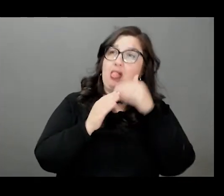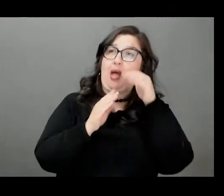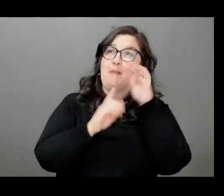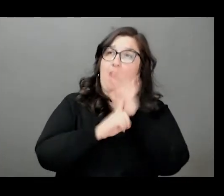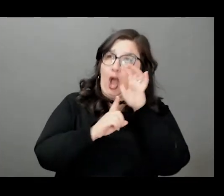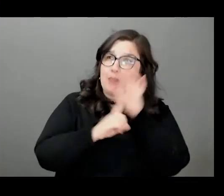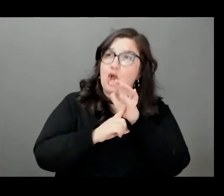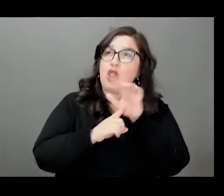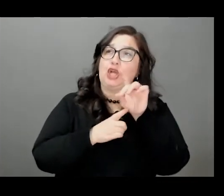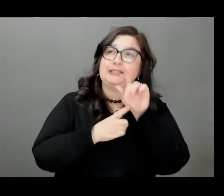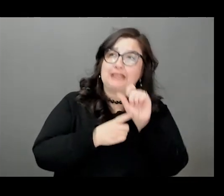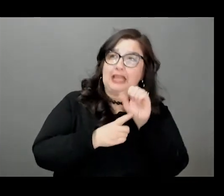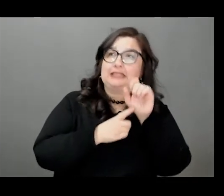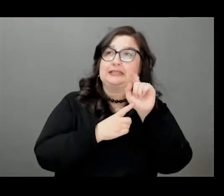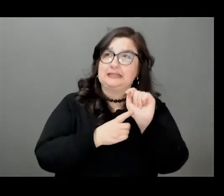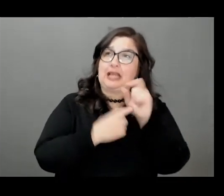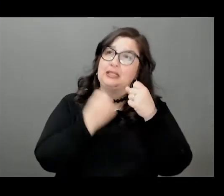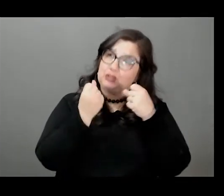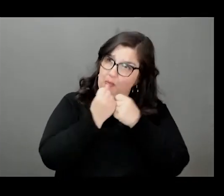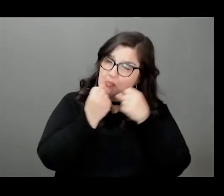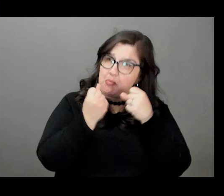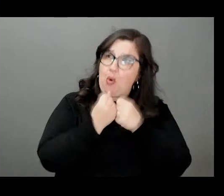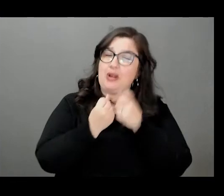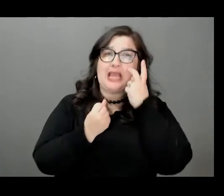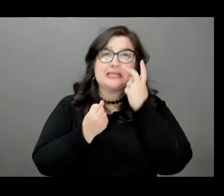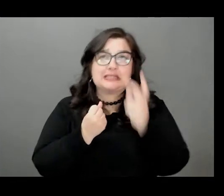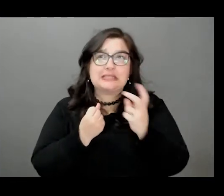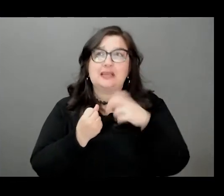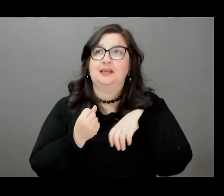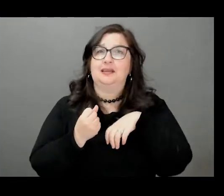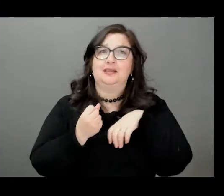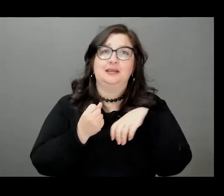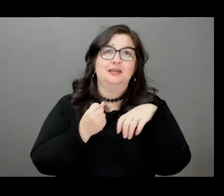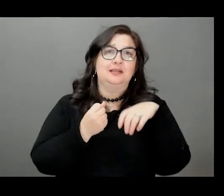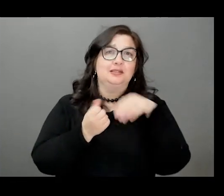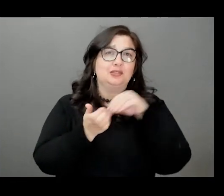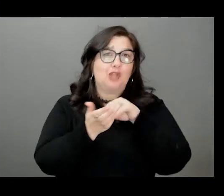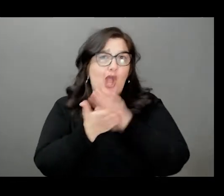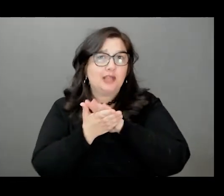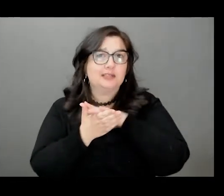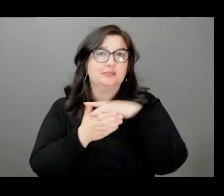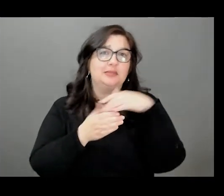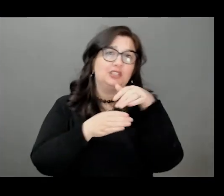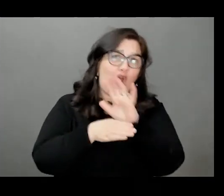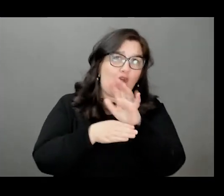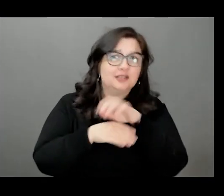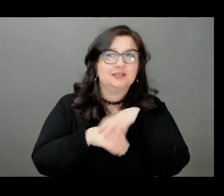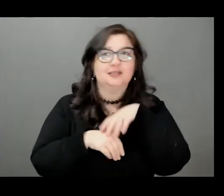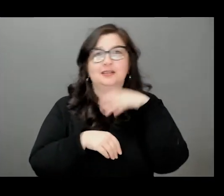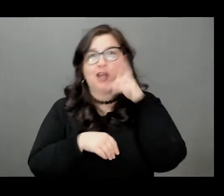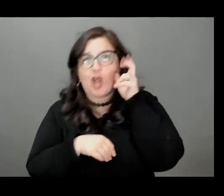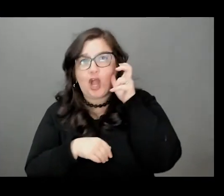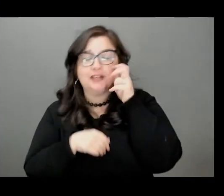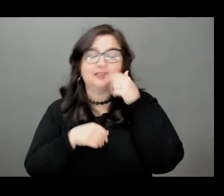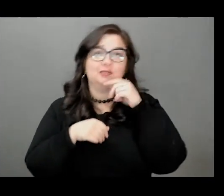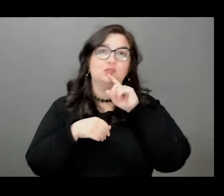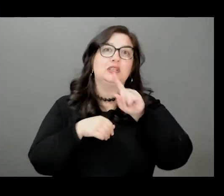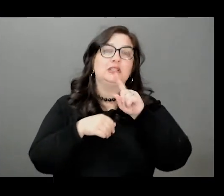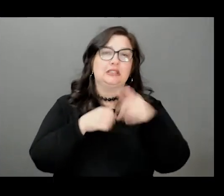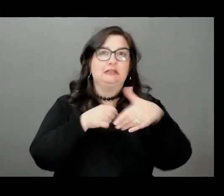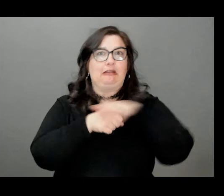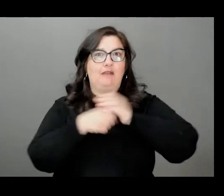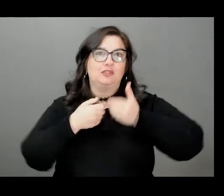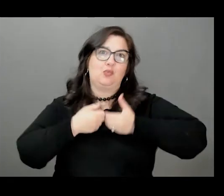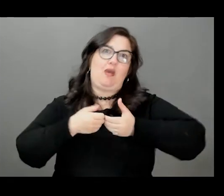nice I'll that submit. all the popular dataset formats are supported, right? I see video, images, 3D point, document, audio. That pretty